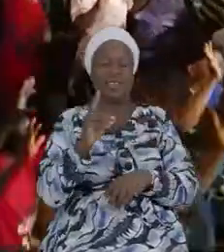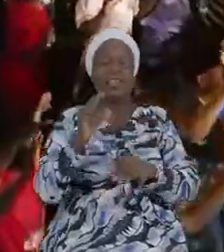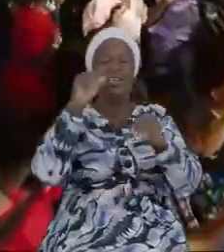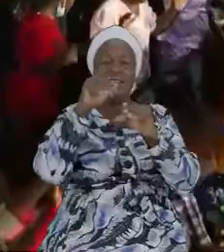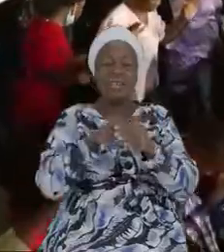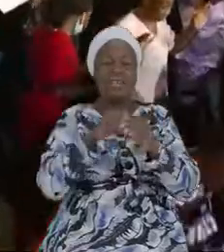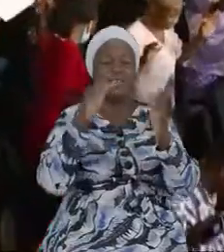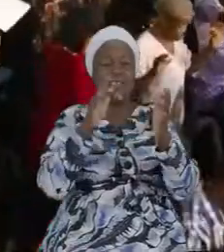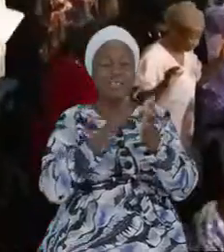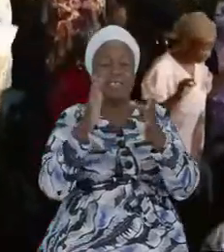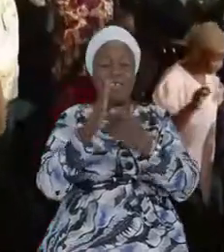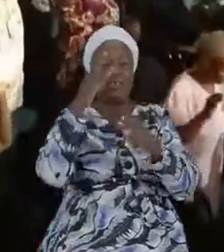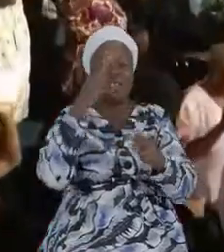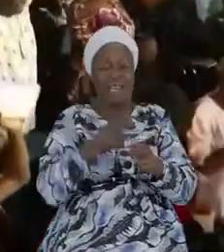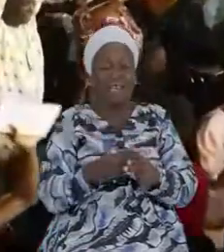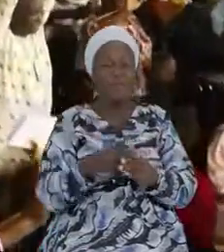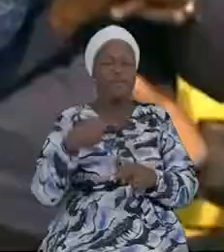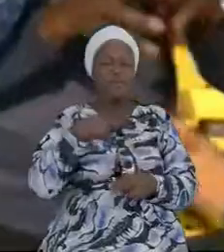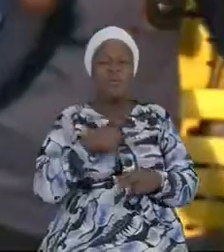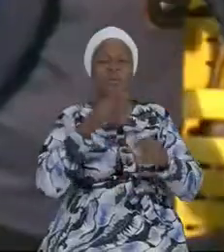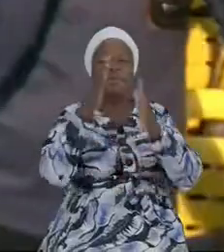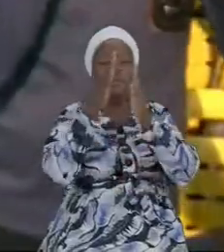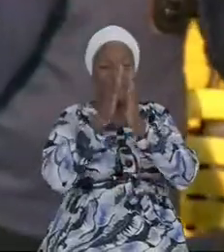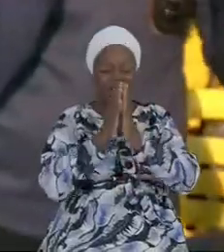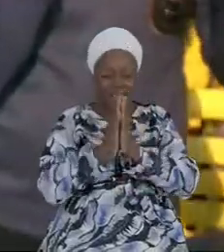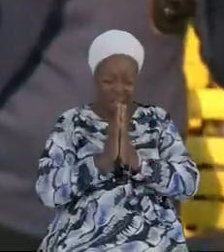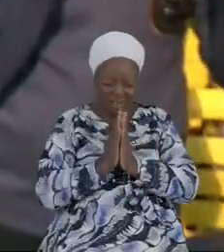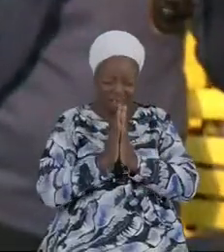In Jesus' name we pray.